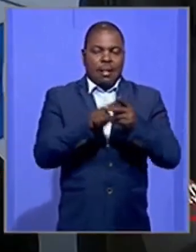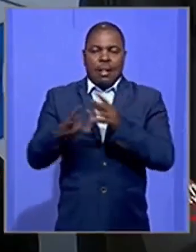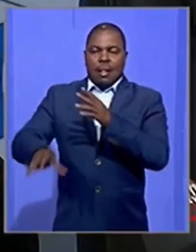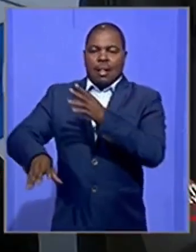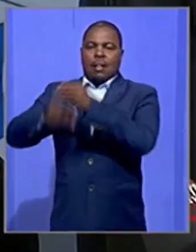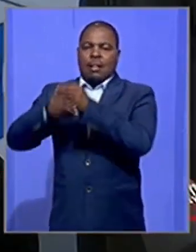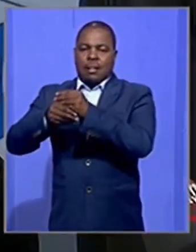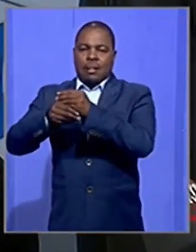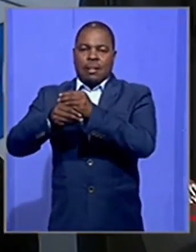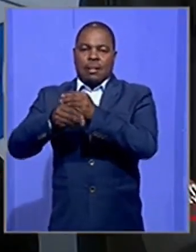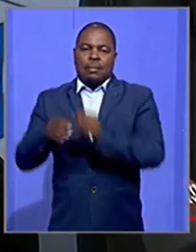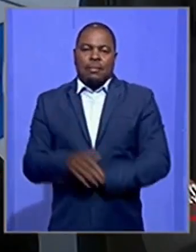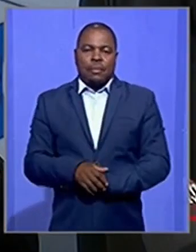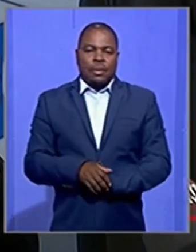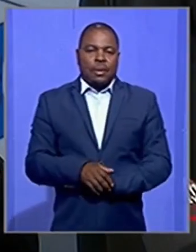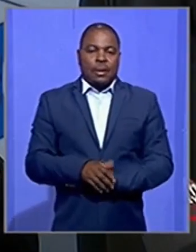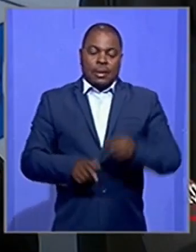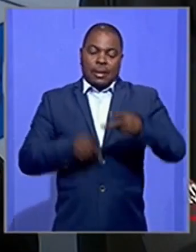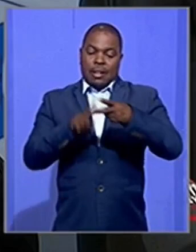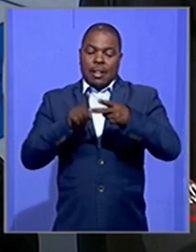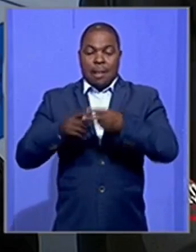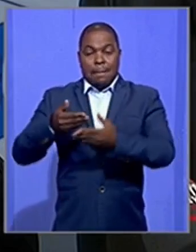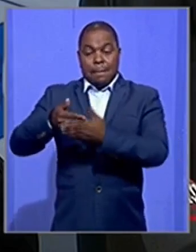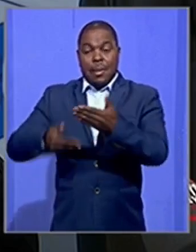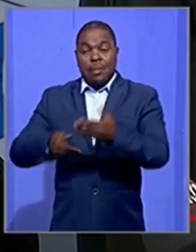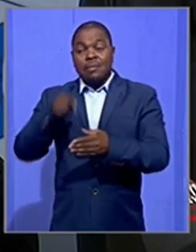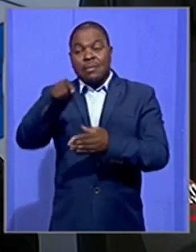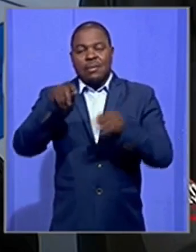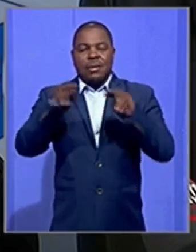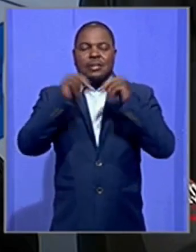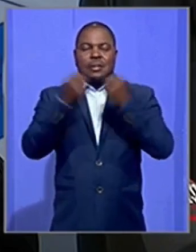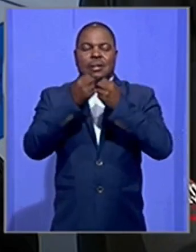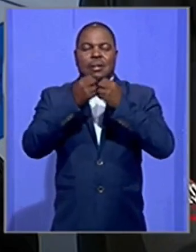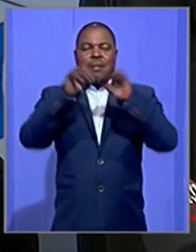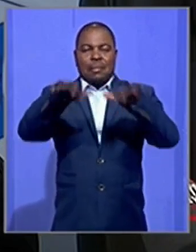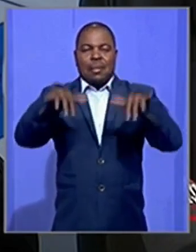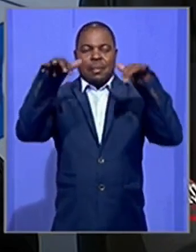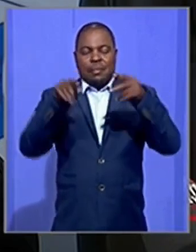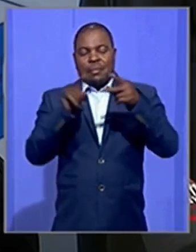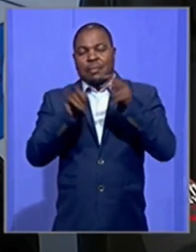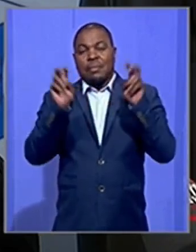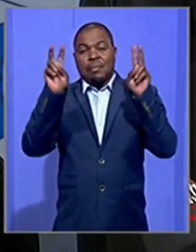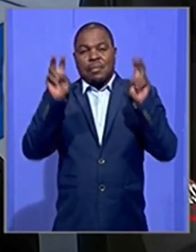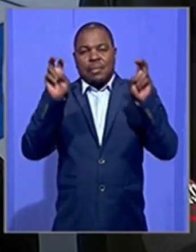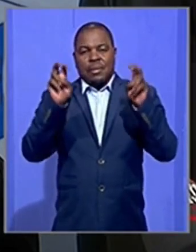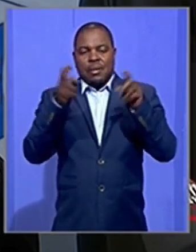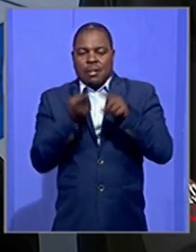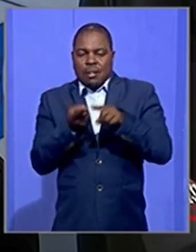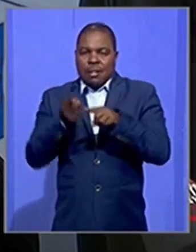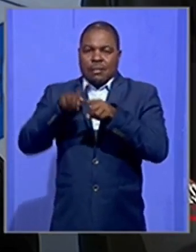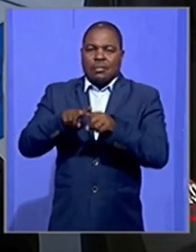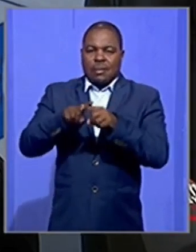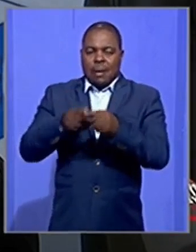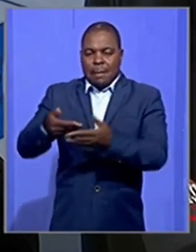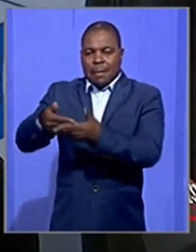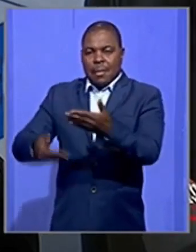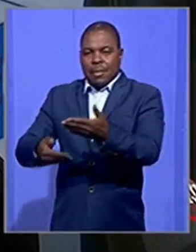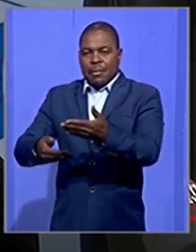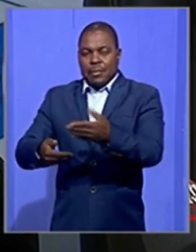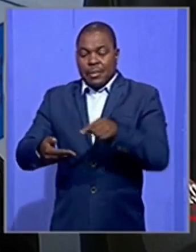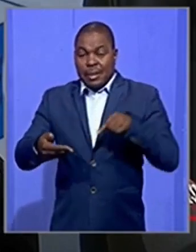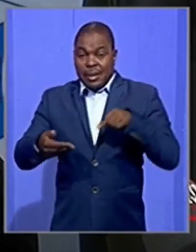The second ballot for the National Assembly is what we refer to as the compensatory ballot. And